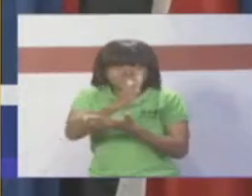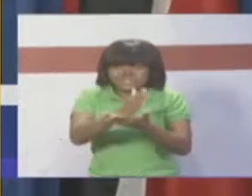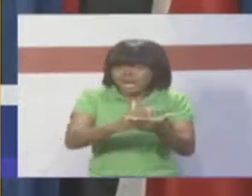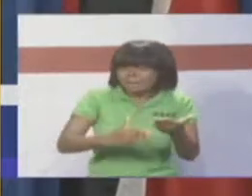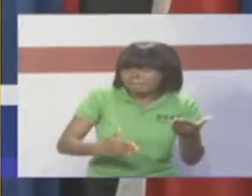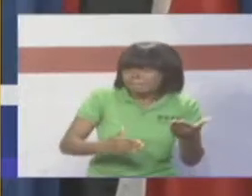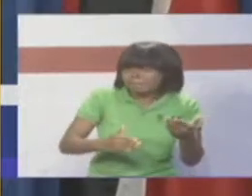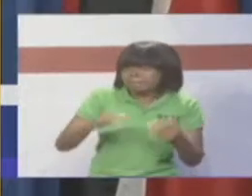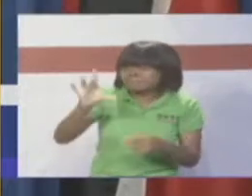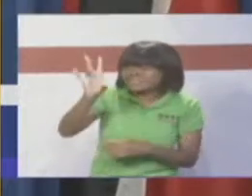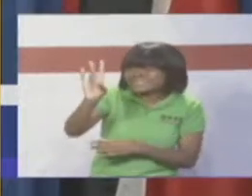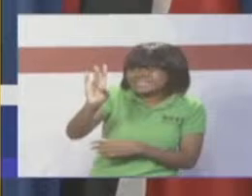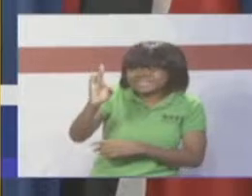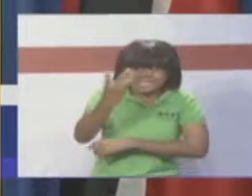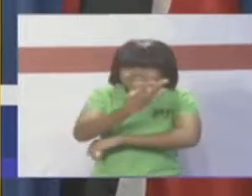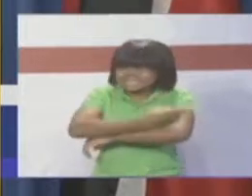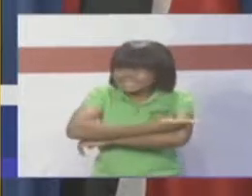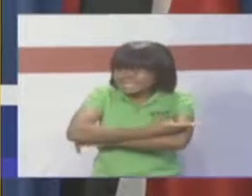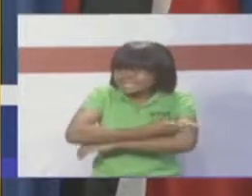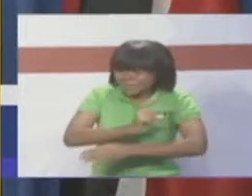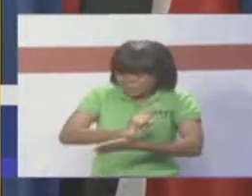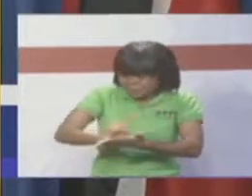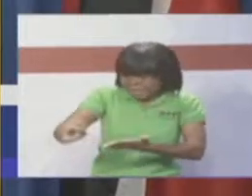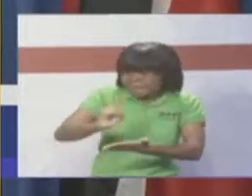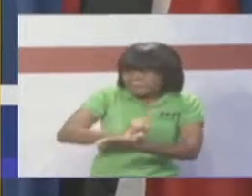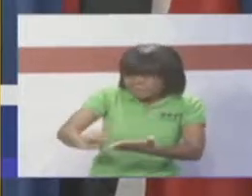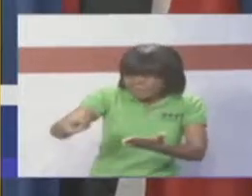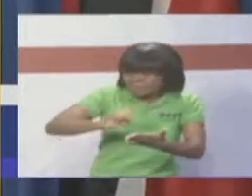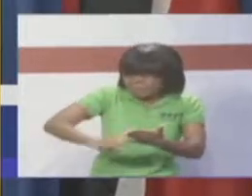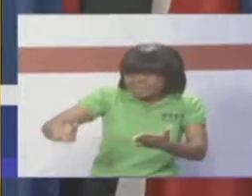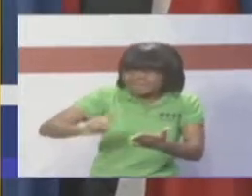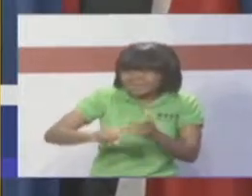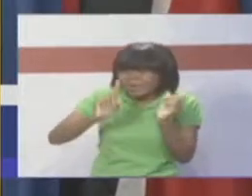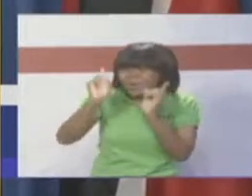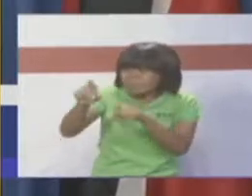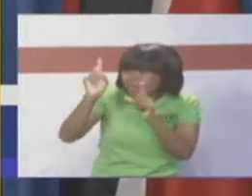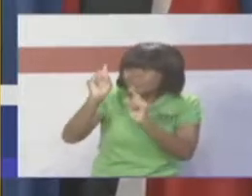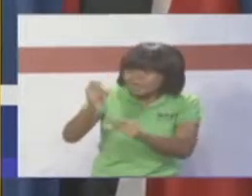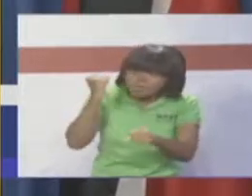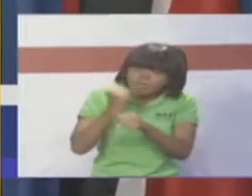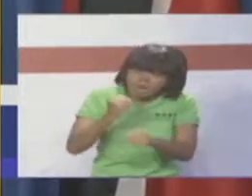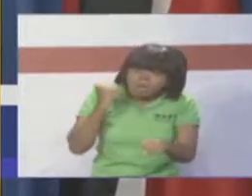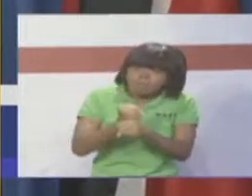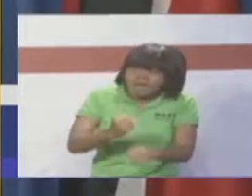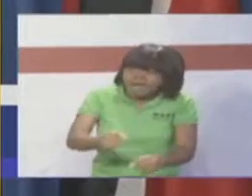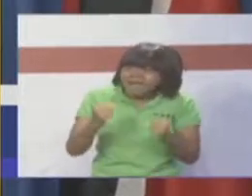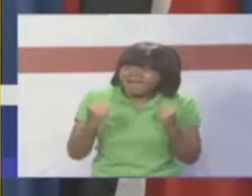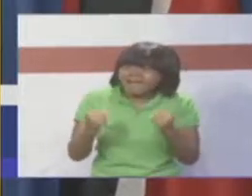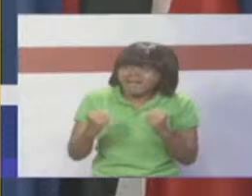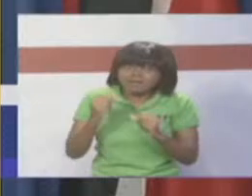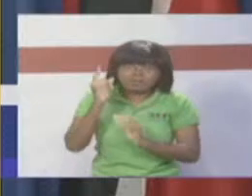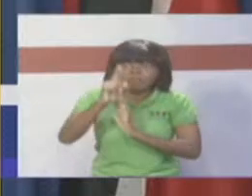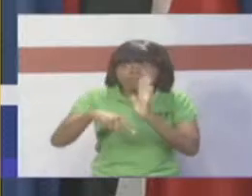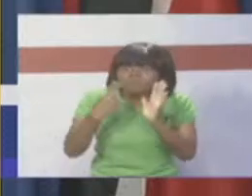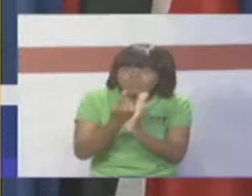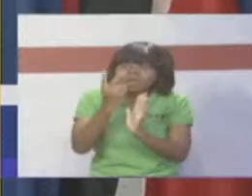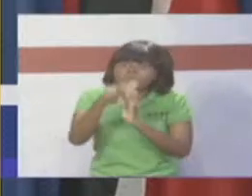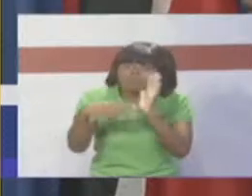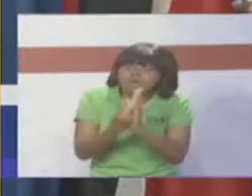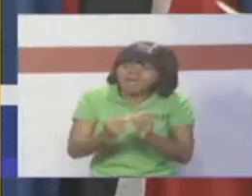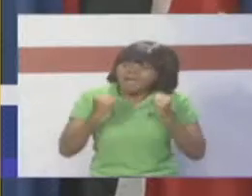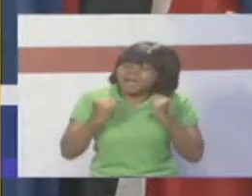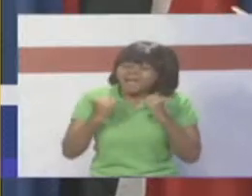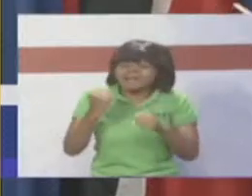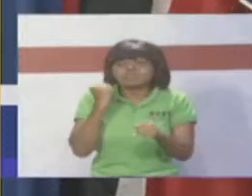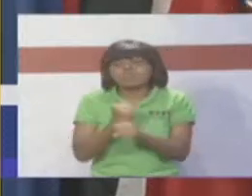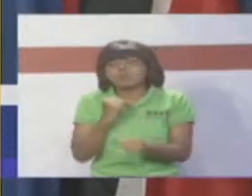hours a day to try and keep the unfortunate alive. If you end up at the hospital and you're